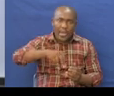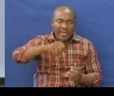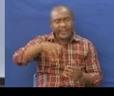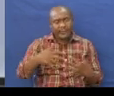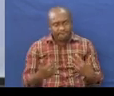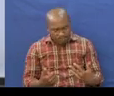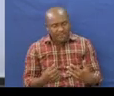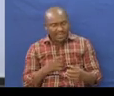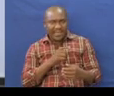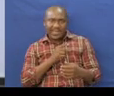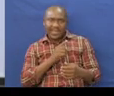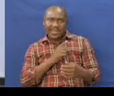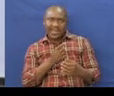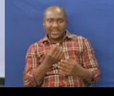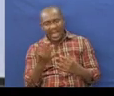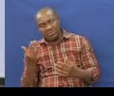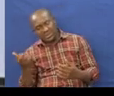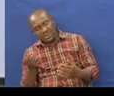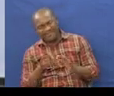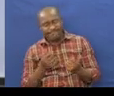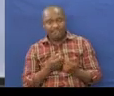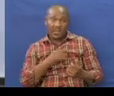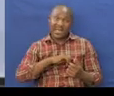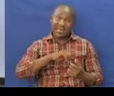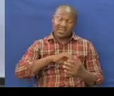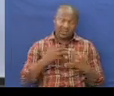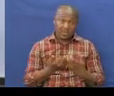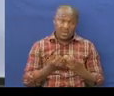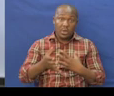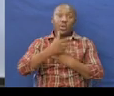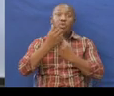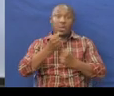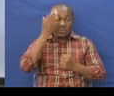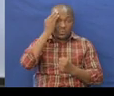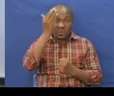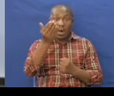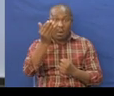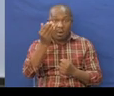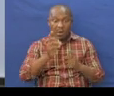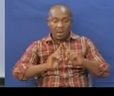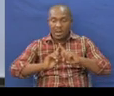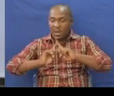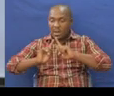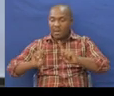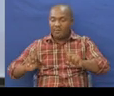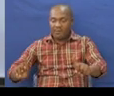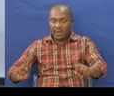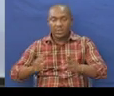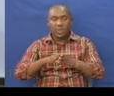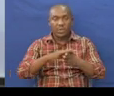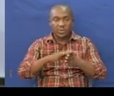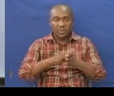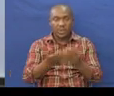of soil, the porosity and whatever, you can get to know the different